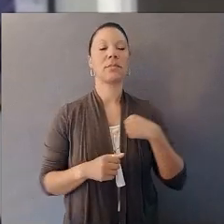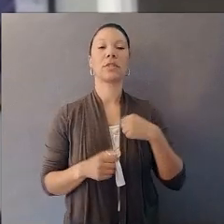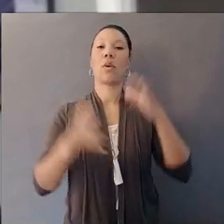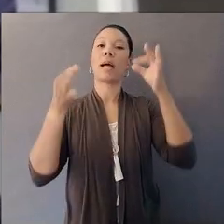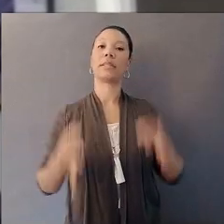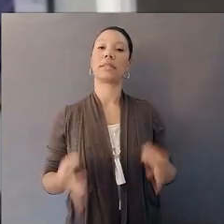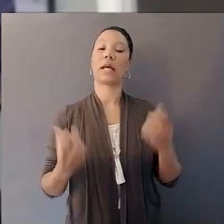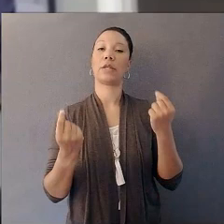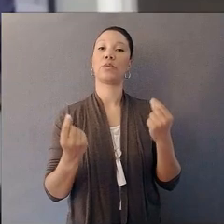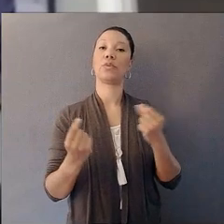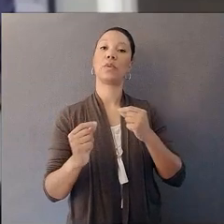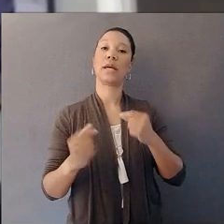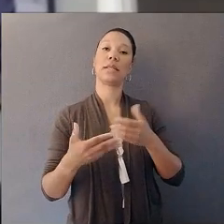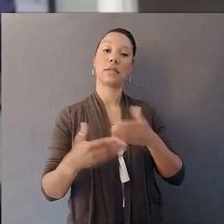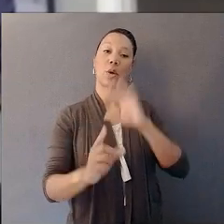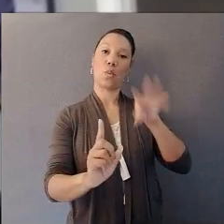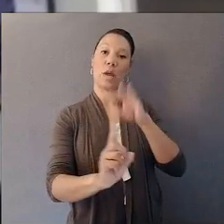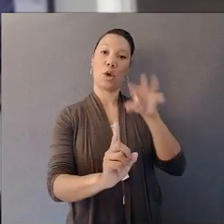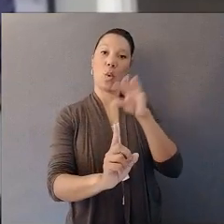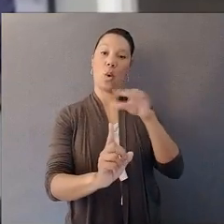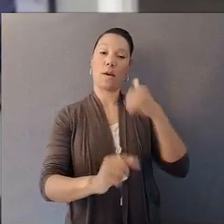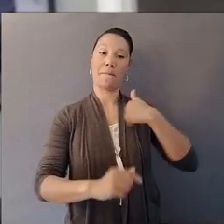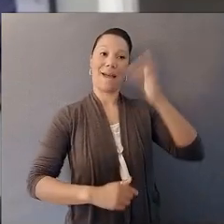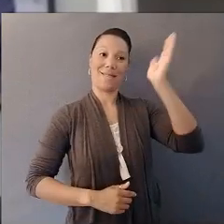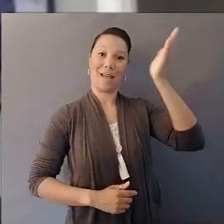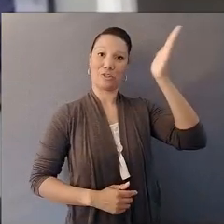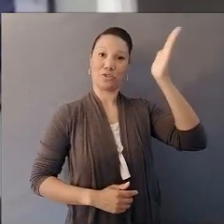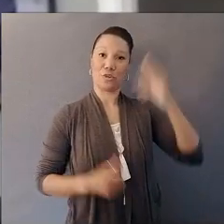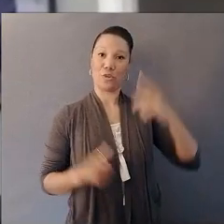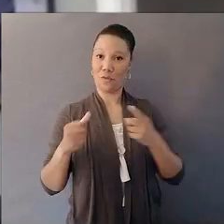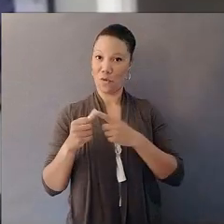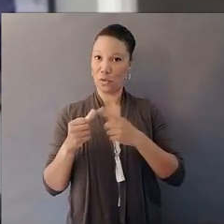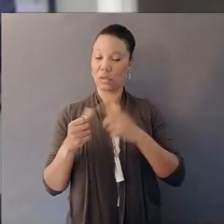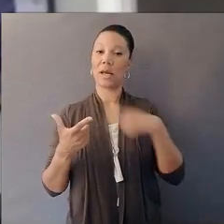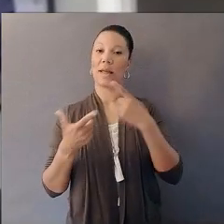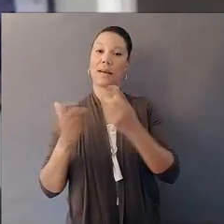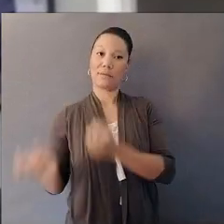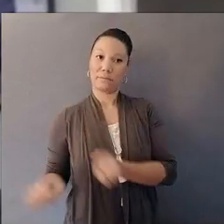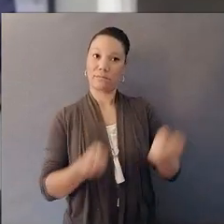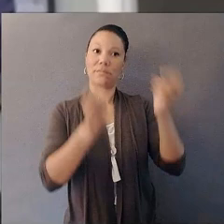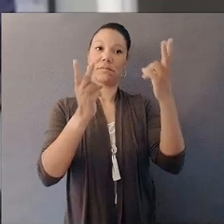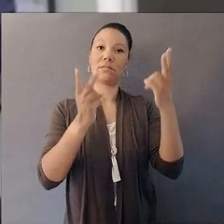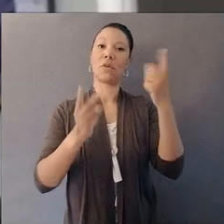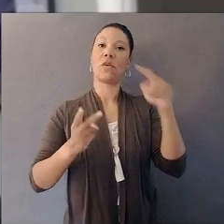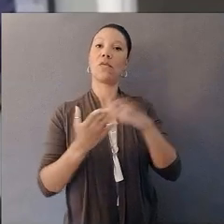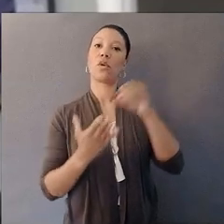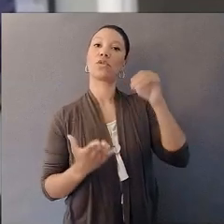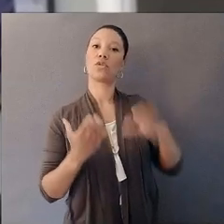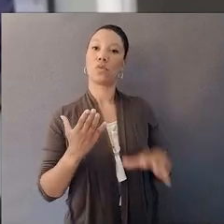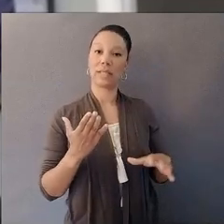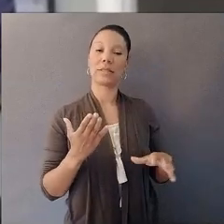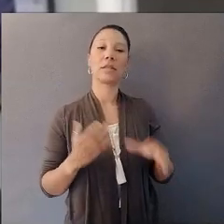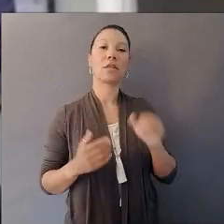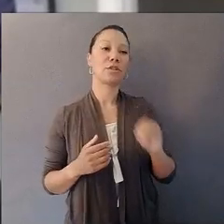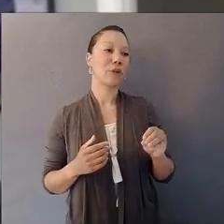pre-recorded the lectures for my Calculus BC students or the problem-solving videos from other classes. And I had them ahead of time so that way students on any